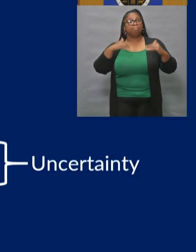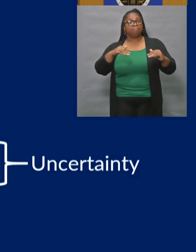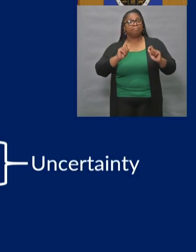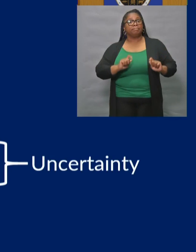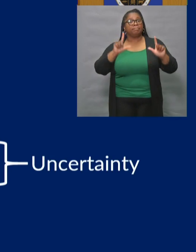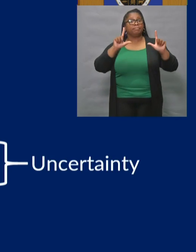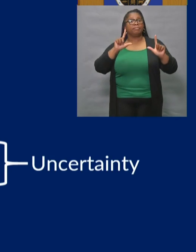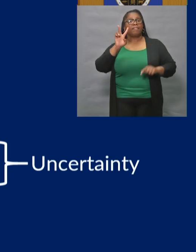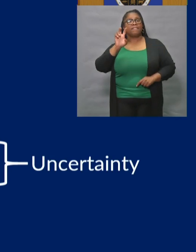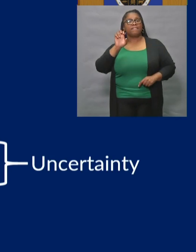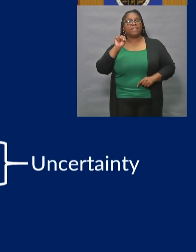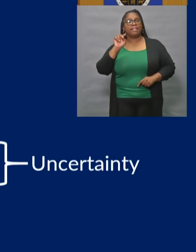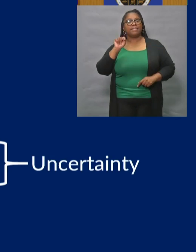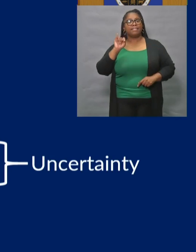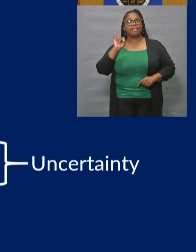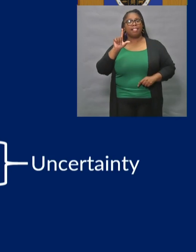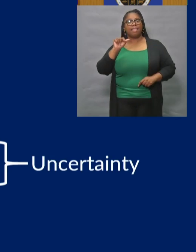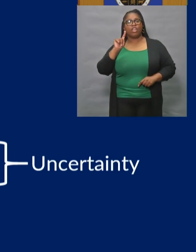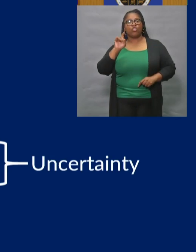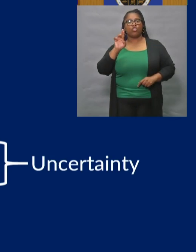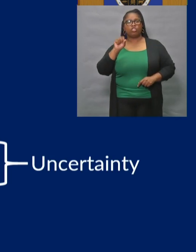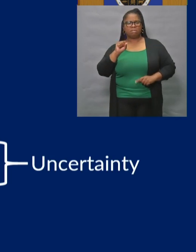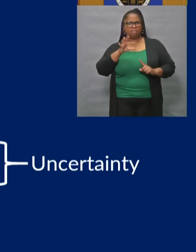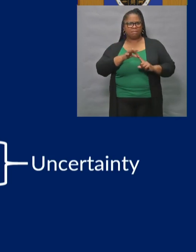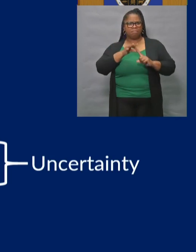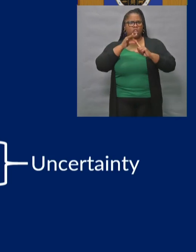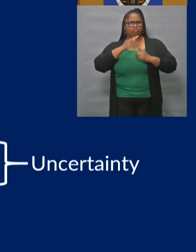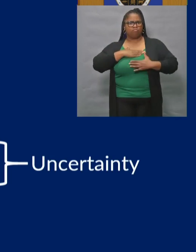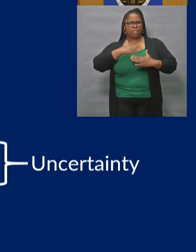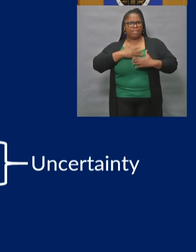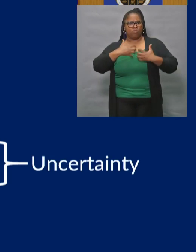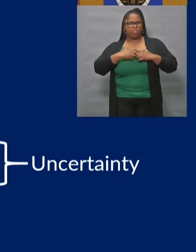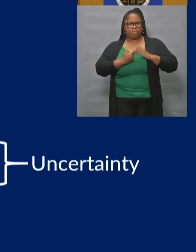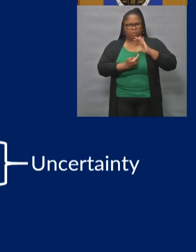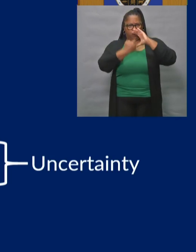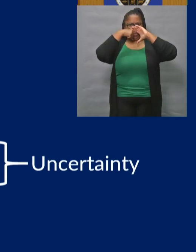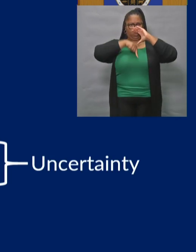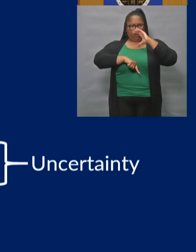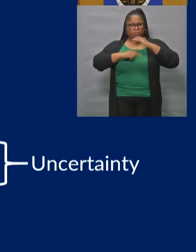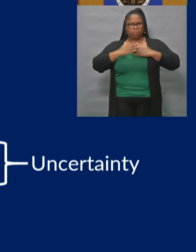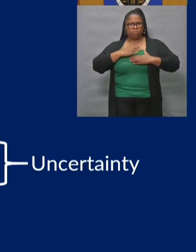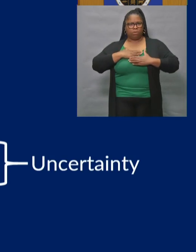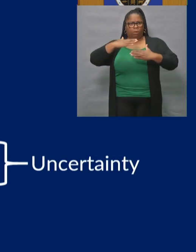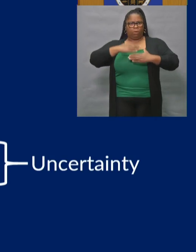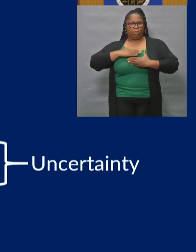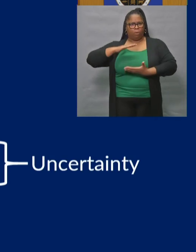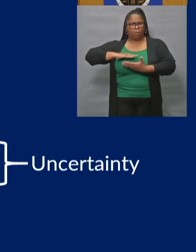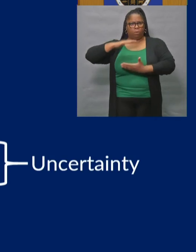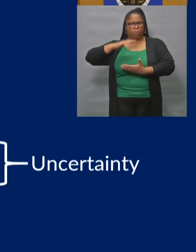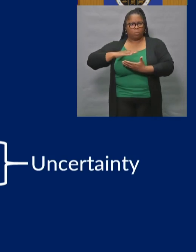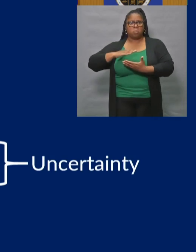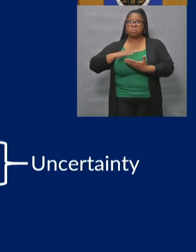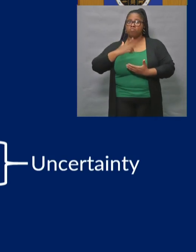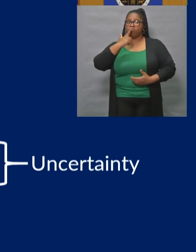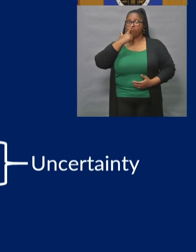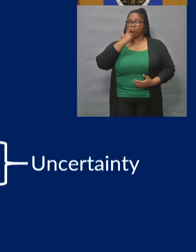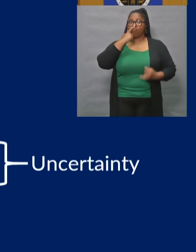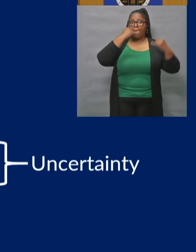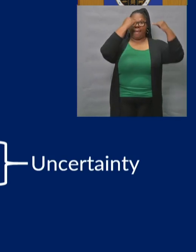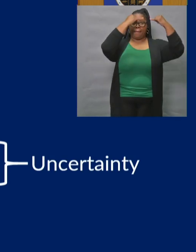Even within the range of uncertainty represented by the red band, we are still in a position where we can meet the need for patients